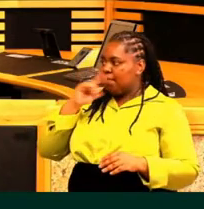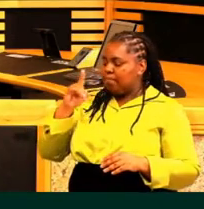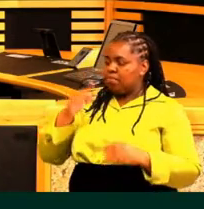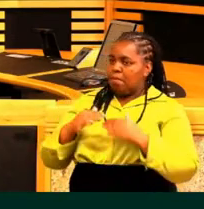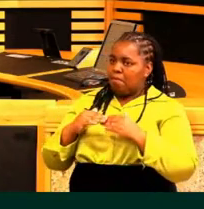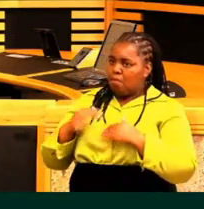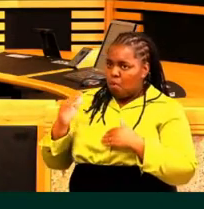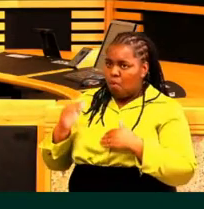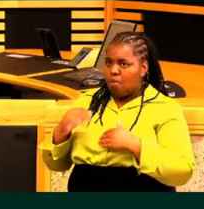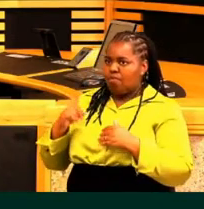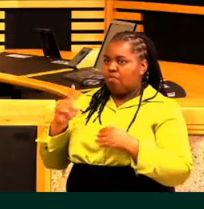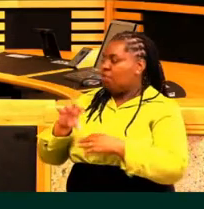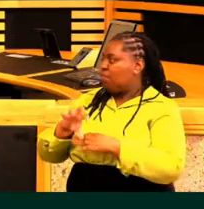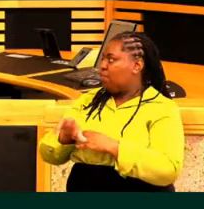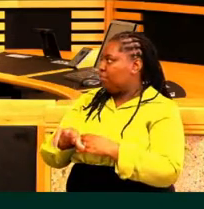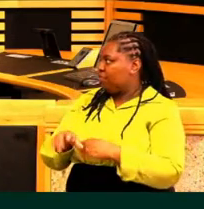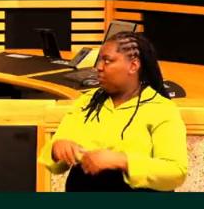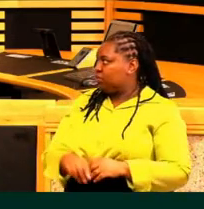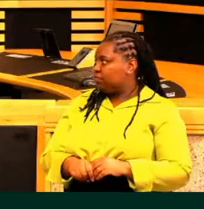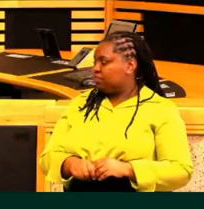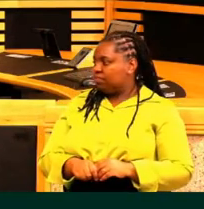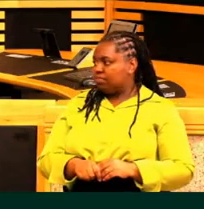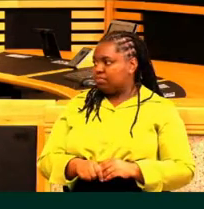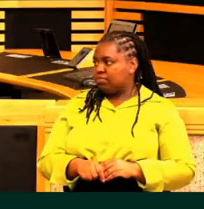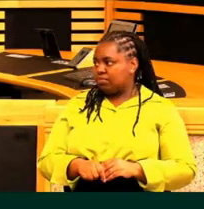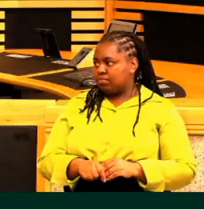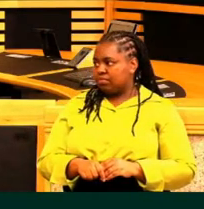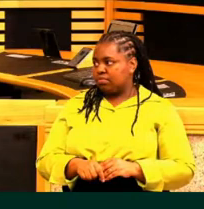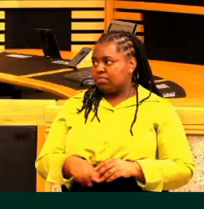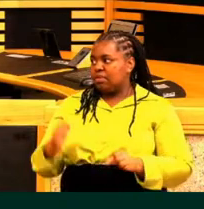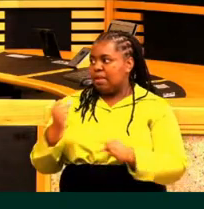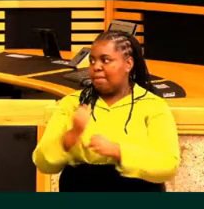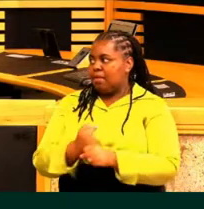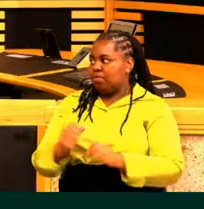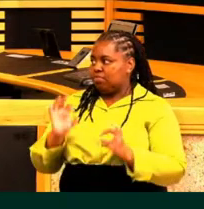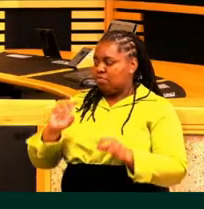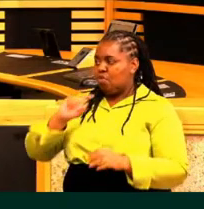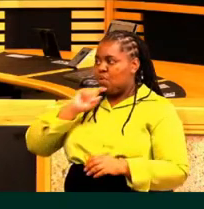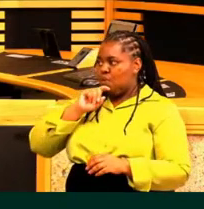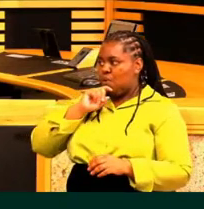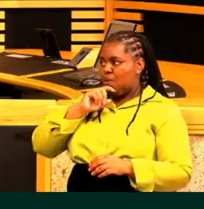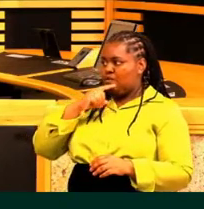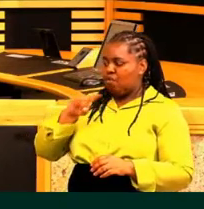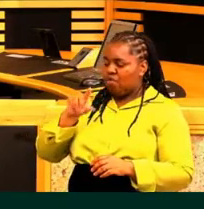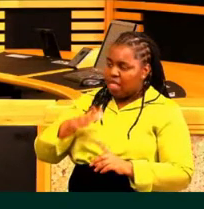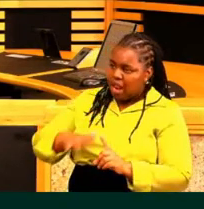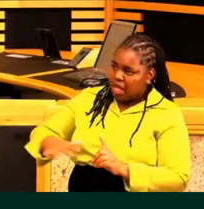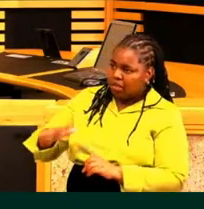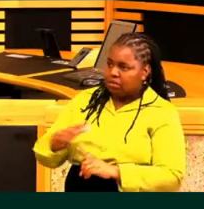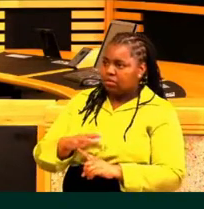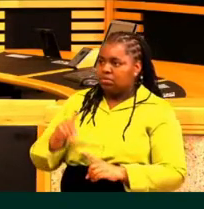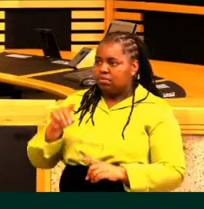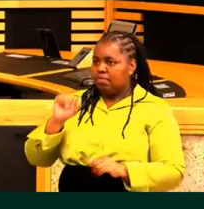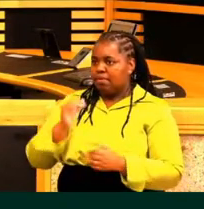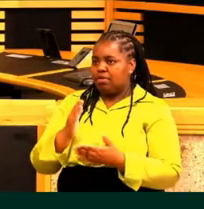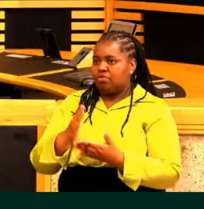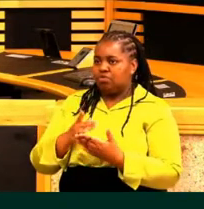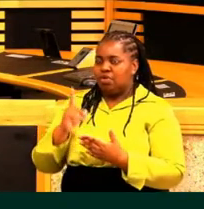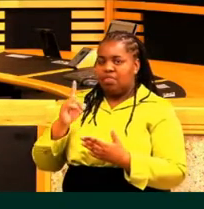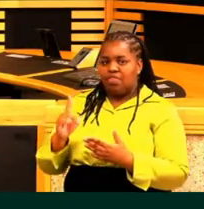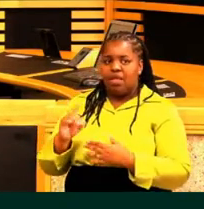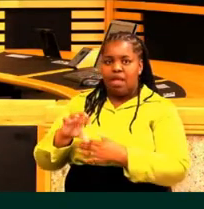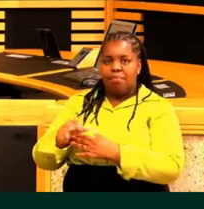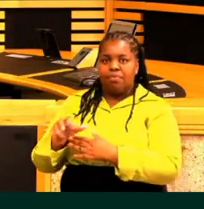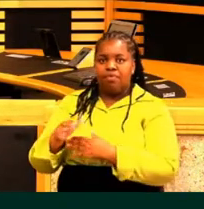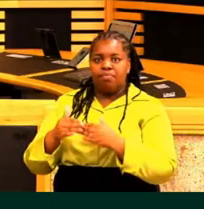Basket of the province making use of its vast hectares of the land and in turn make the province move